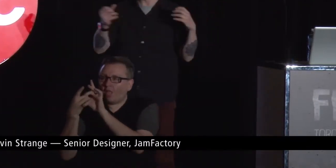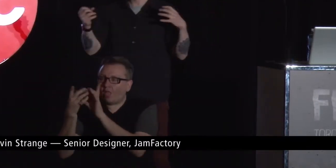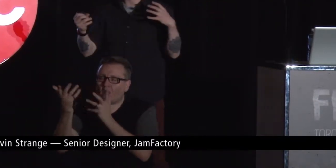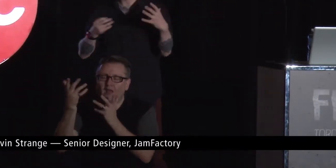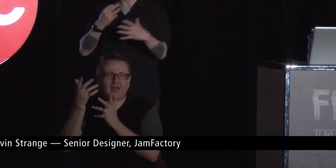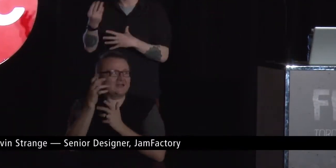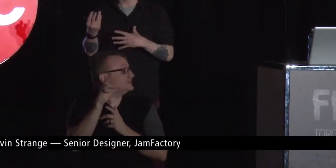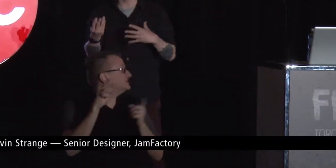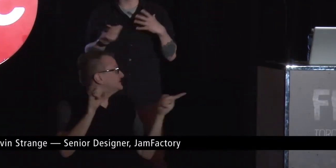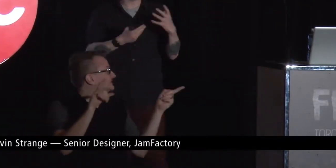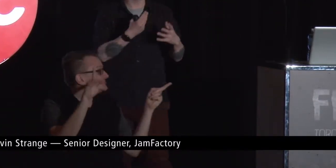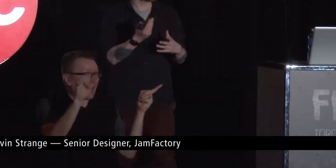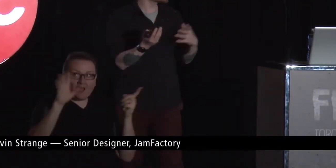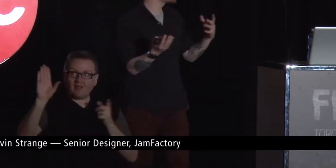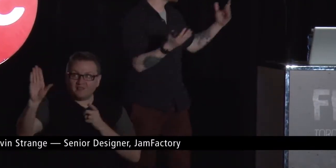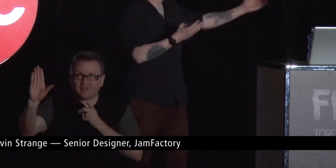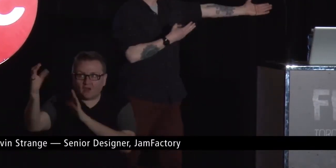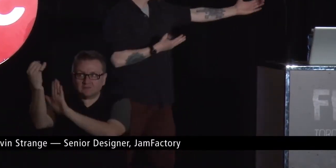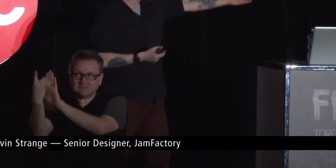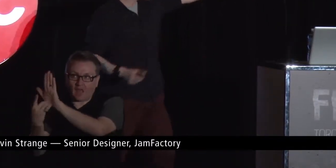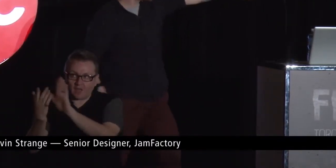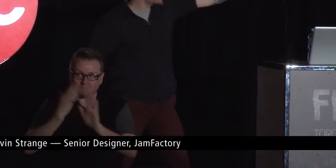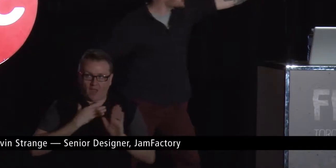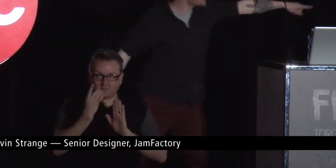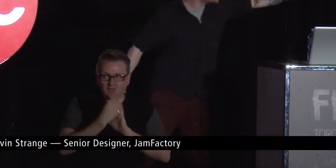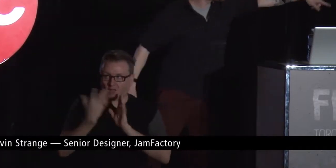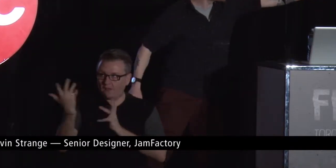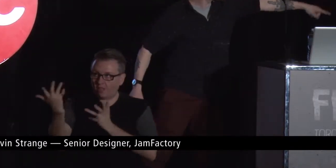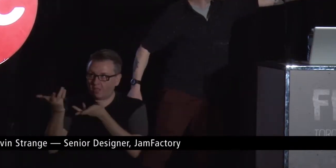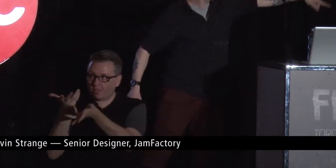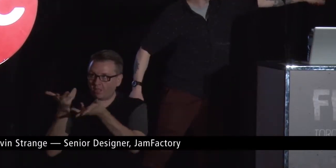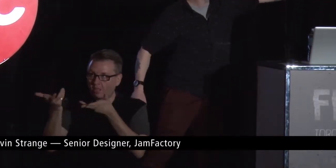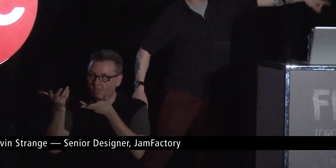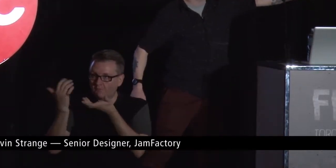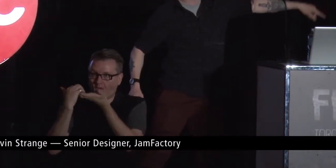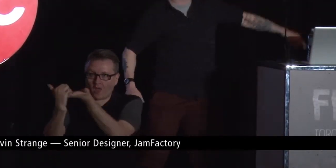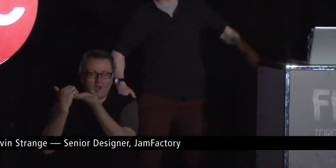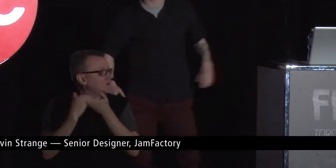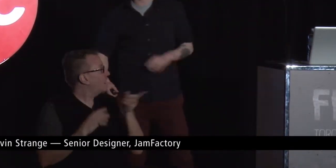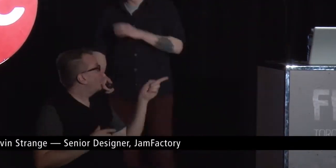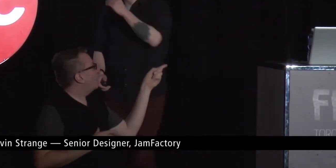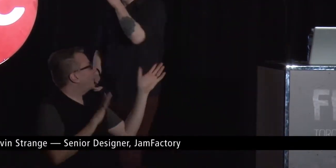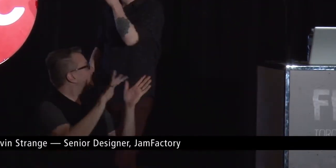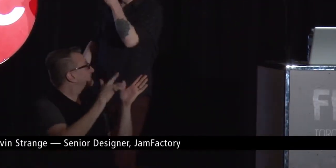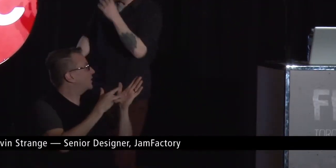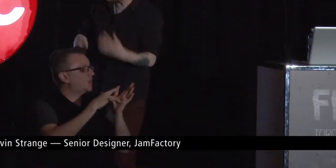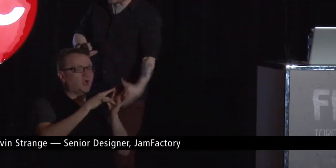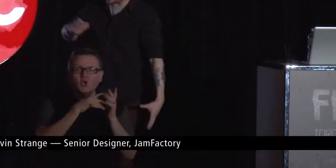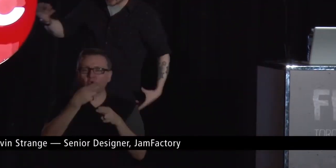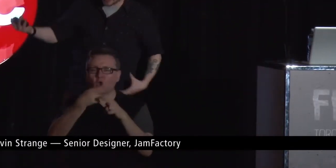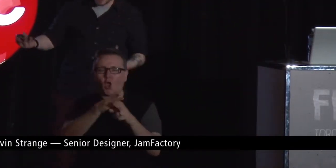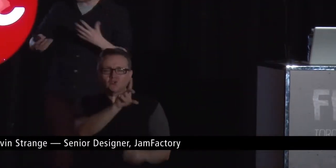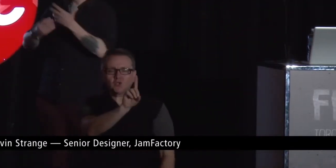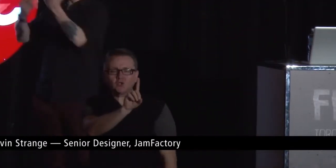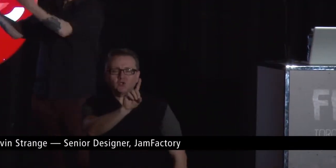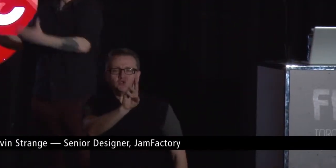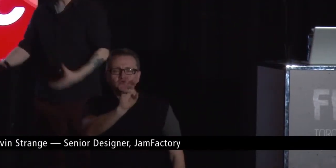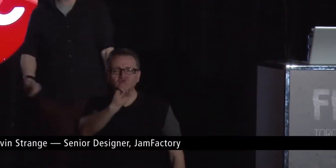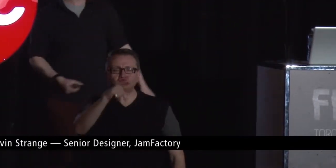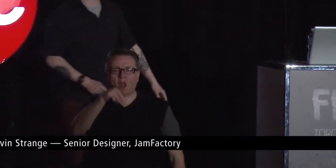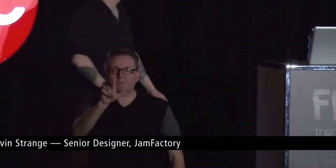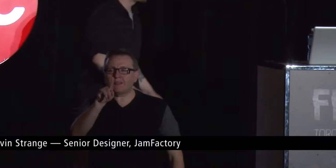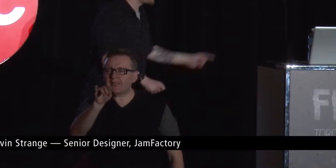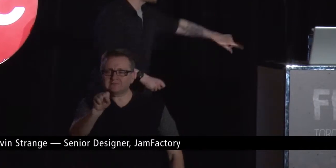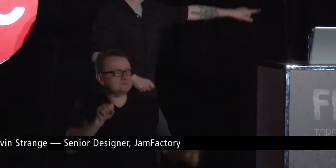Woo. And it sort of fitted their aesthetic. And so we started making toys, which is this middle thing here, these two sets of toys called droplets. And then that's